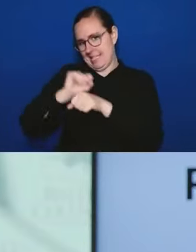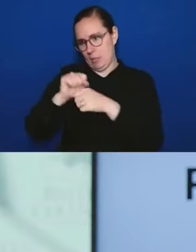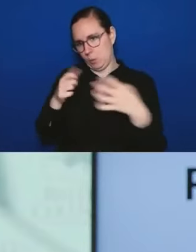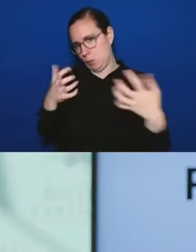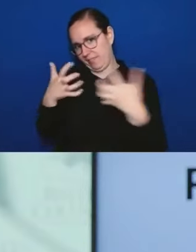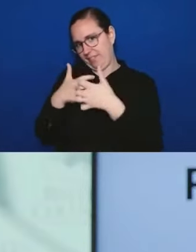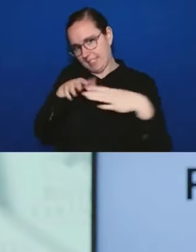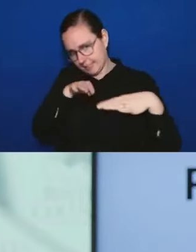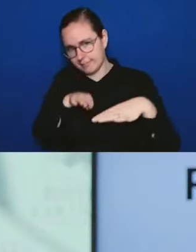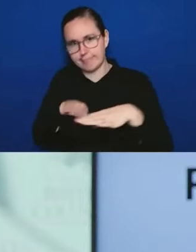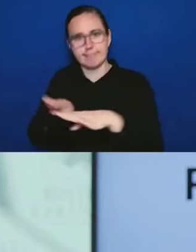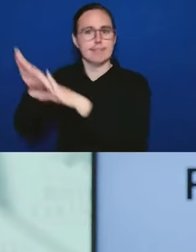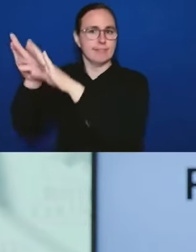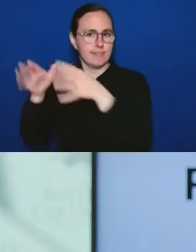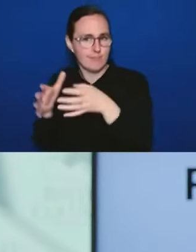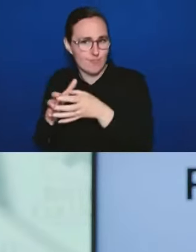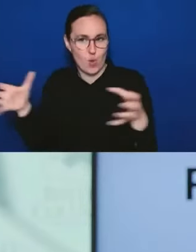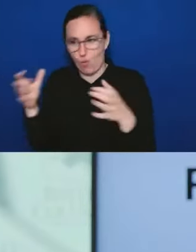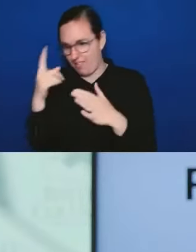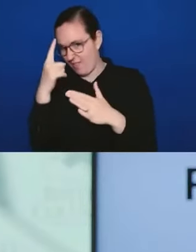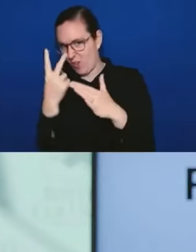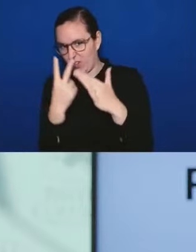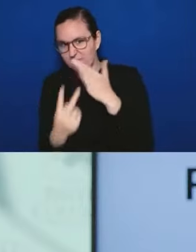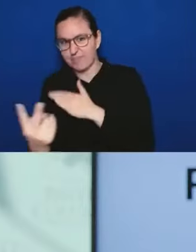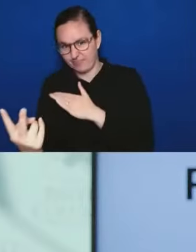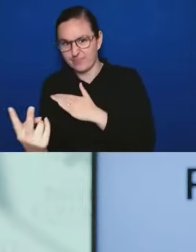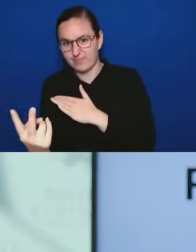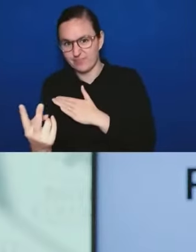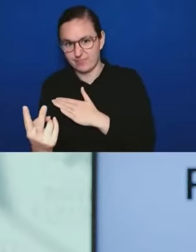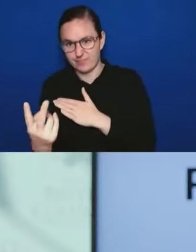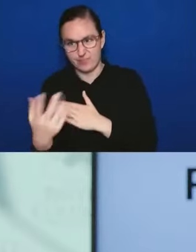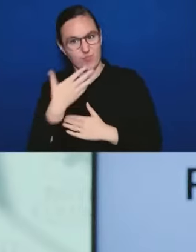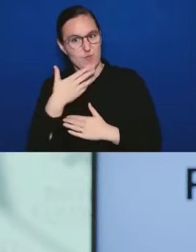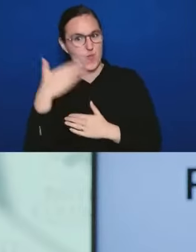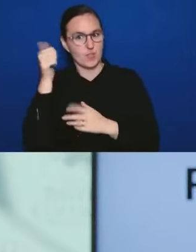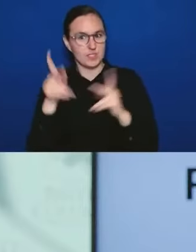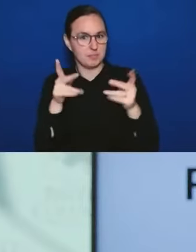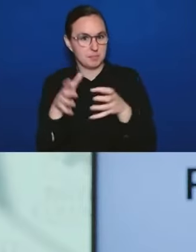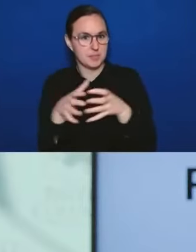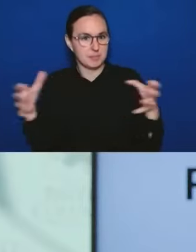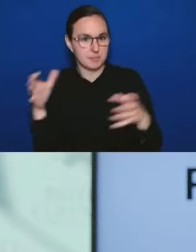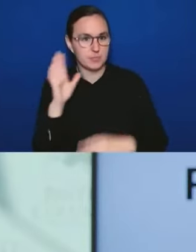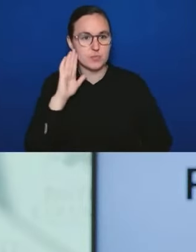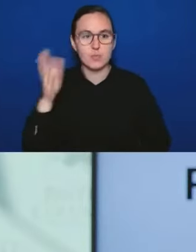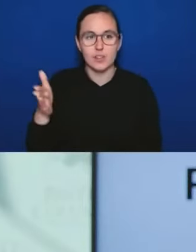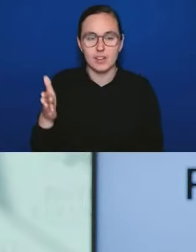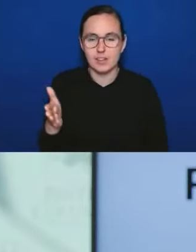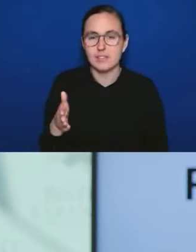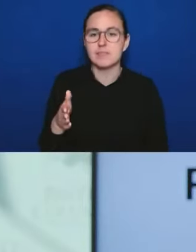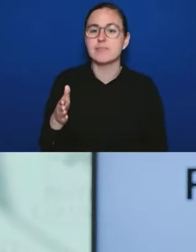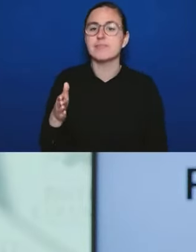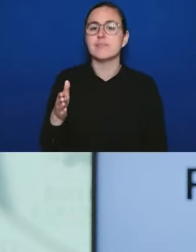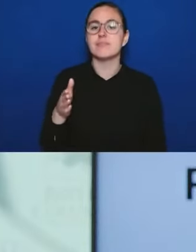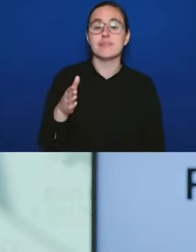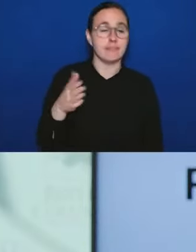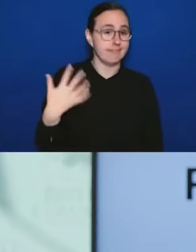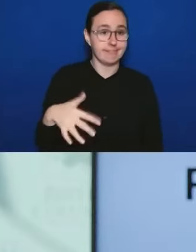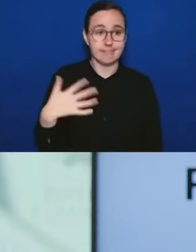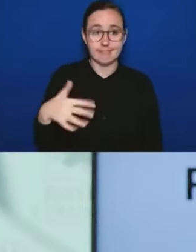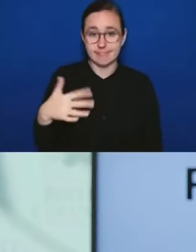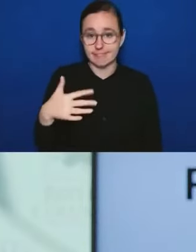and respond over the next 10 years significantly to what is going to be a very significant growth in